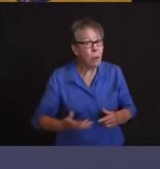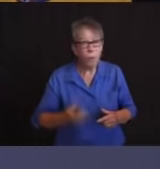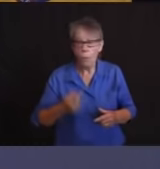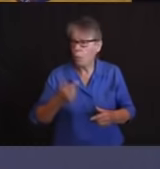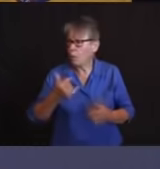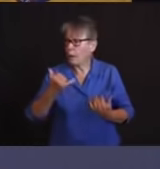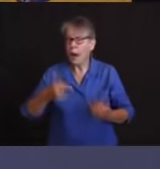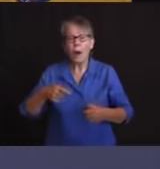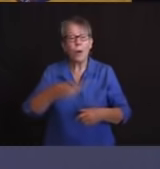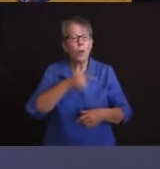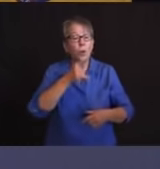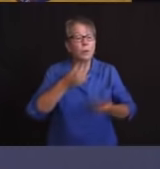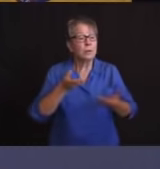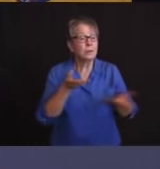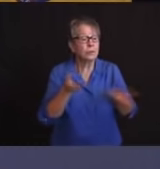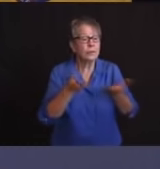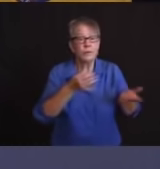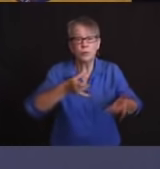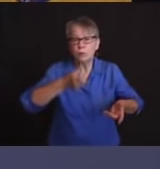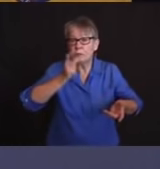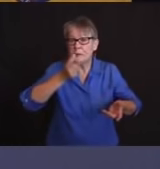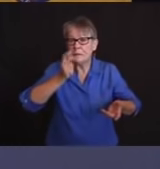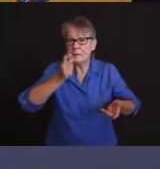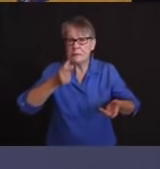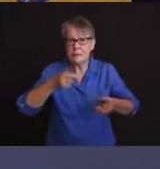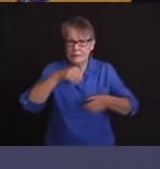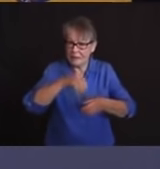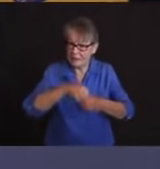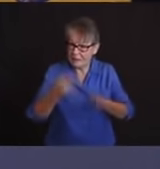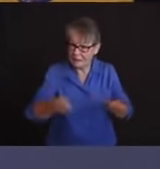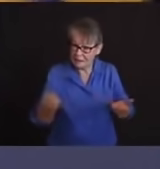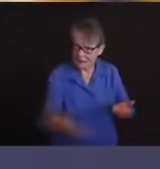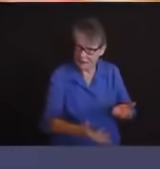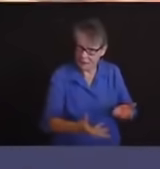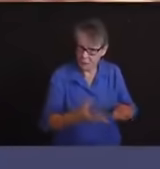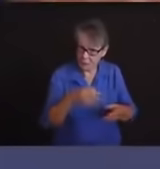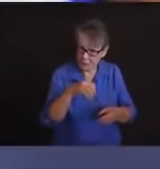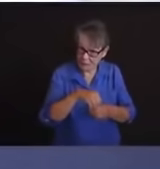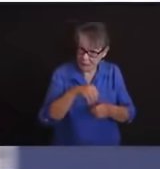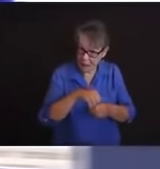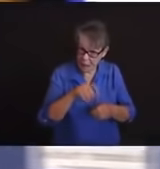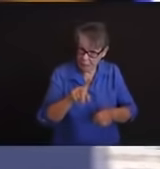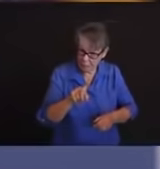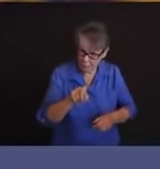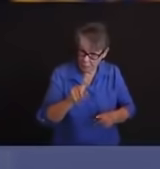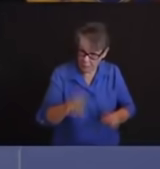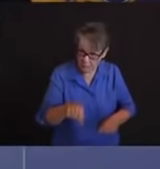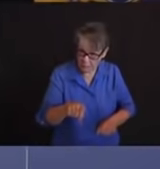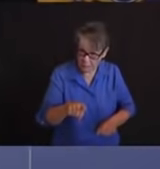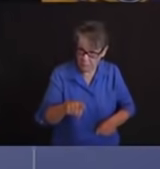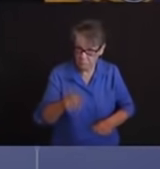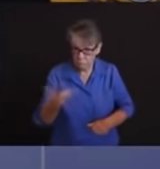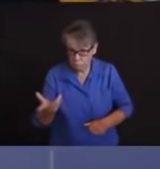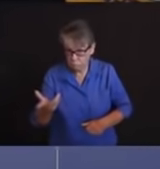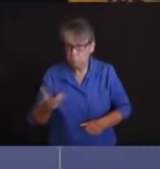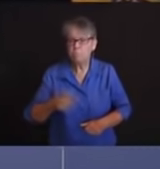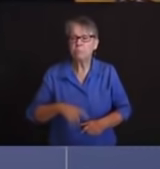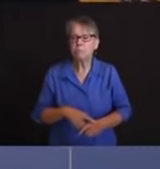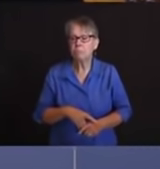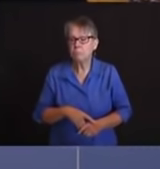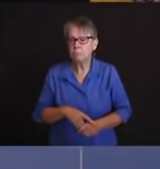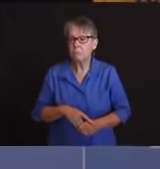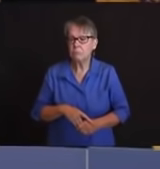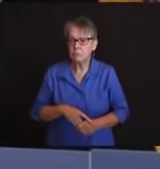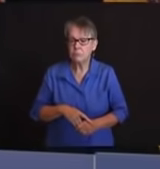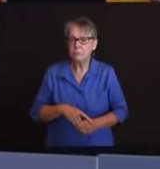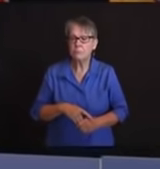think it was a couple 100,000, as I recall, but Kevin, what do you? Sure. So when we rolled out this grant, we had estimated it was 230,000 students, which is